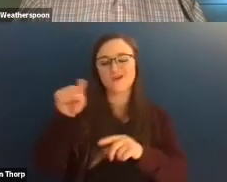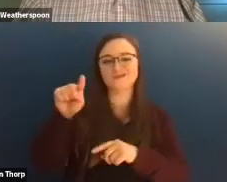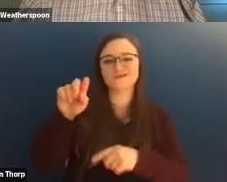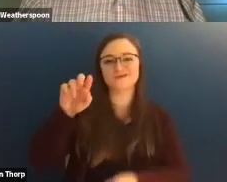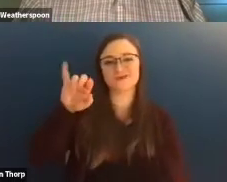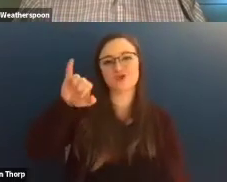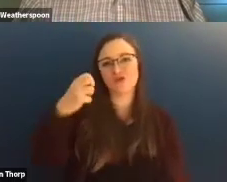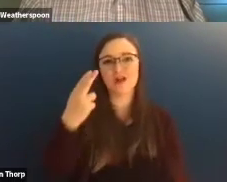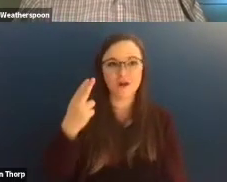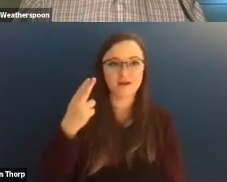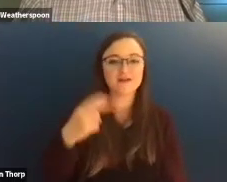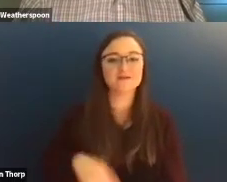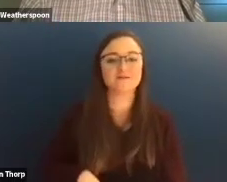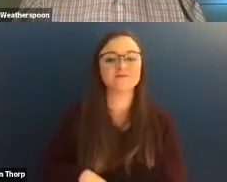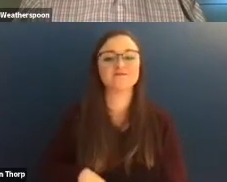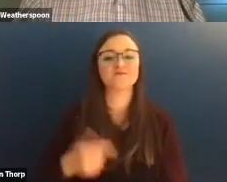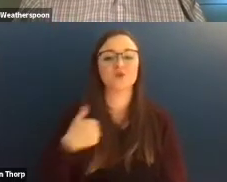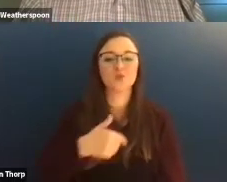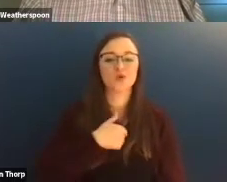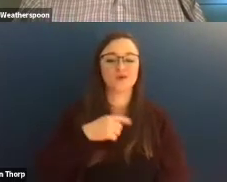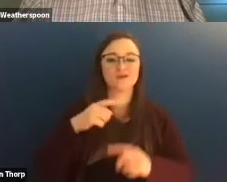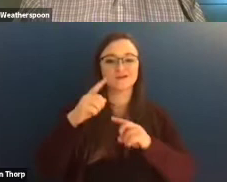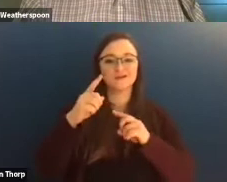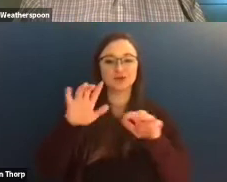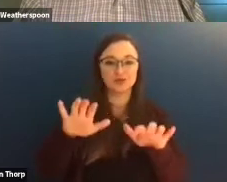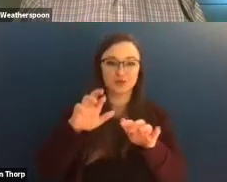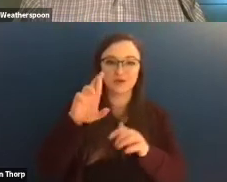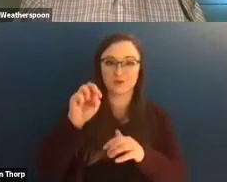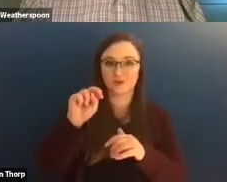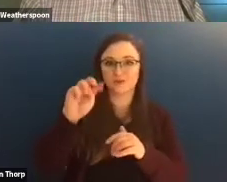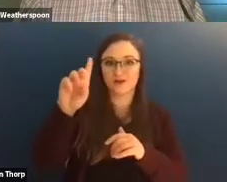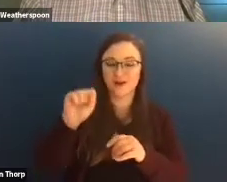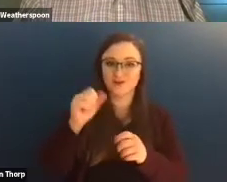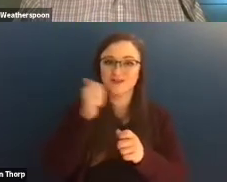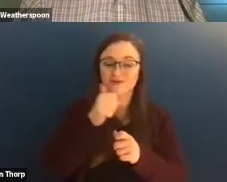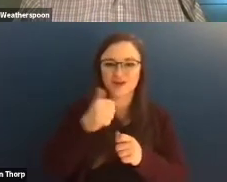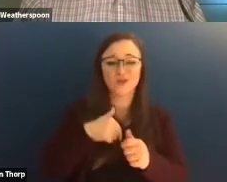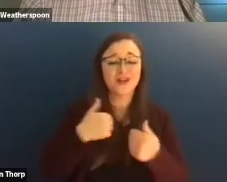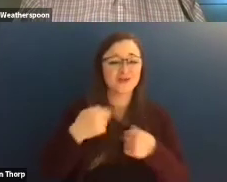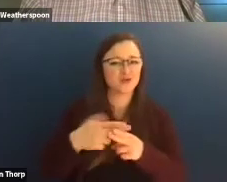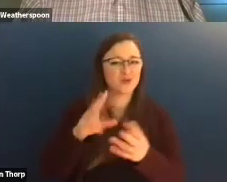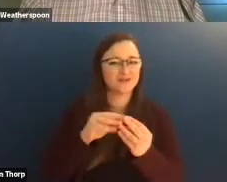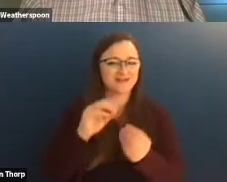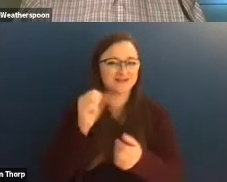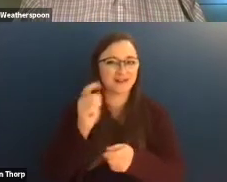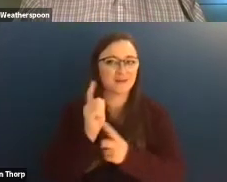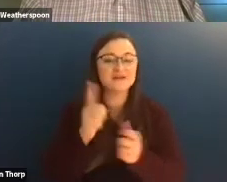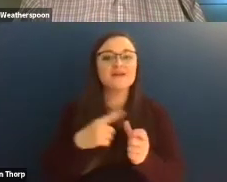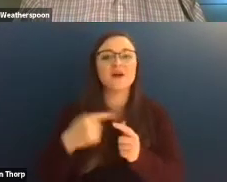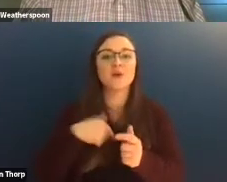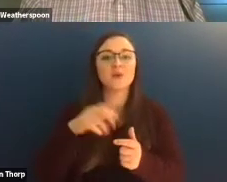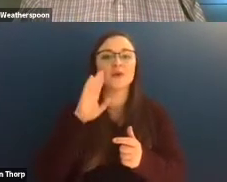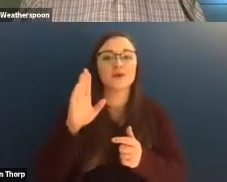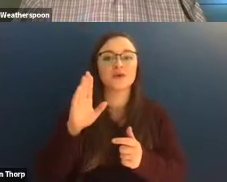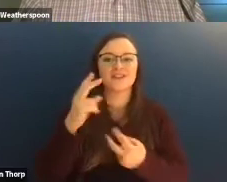every day, and we had a small meeting, like short meeting, 10 minutes, and then we were going to